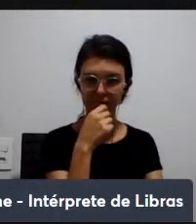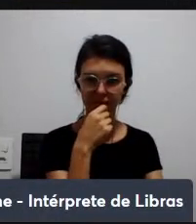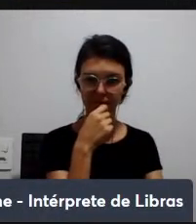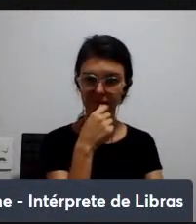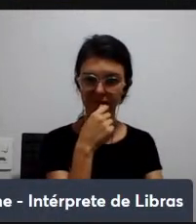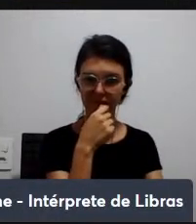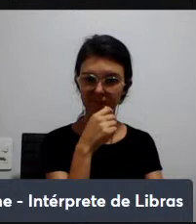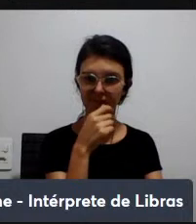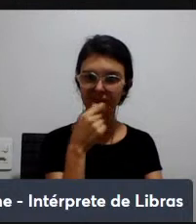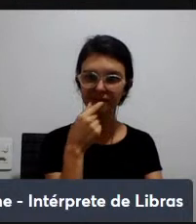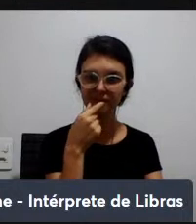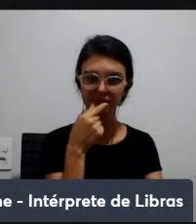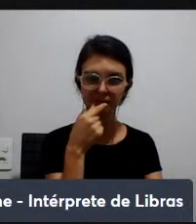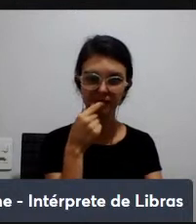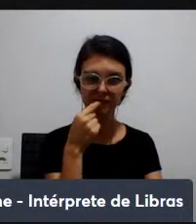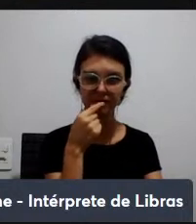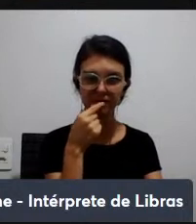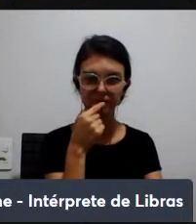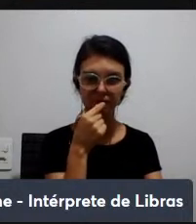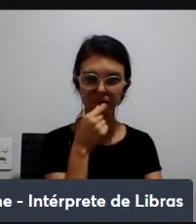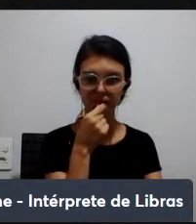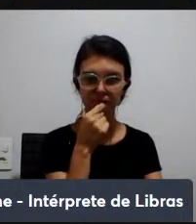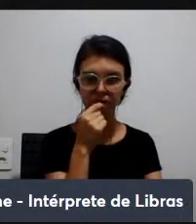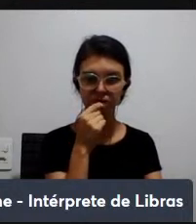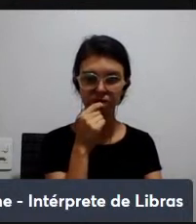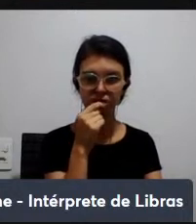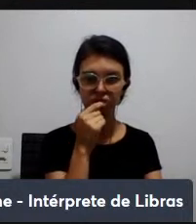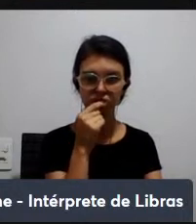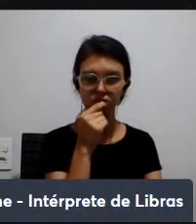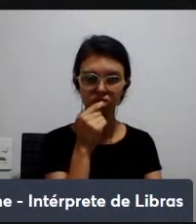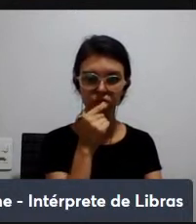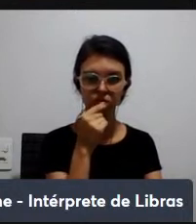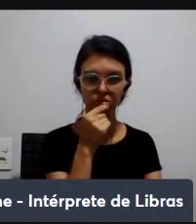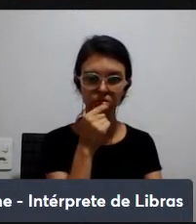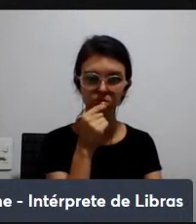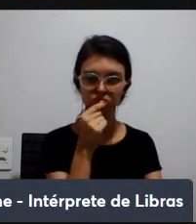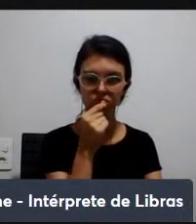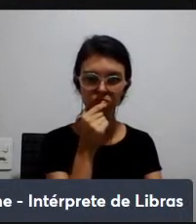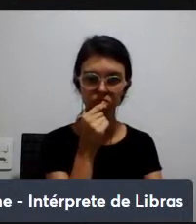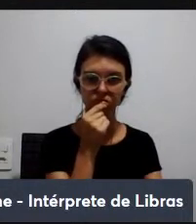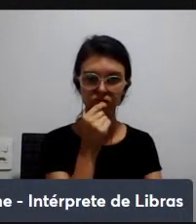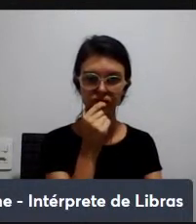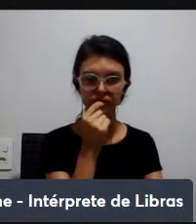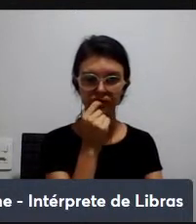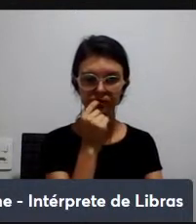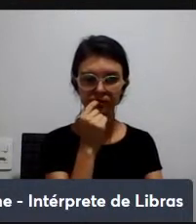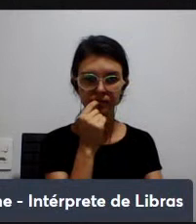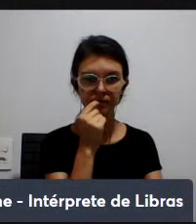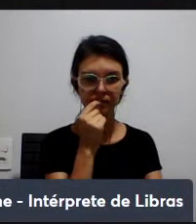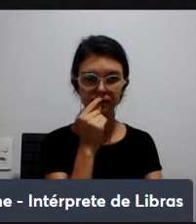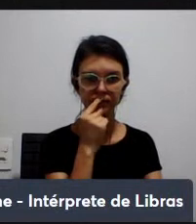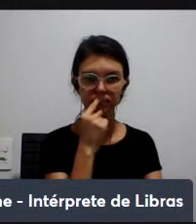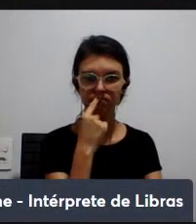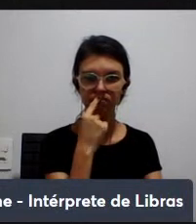was originally constructed as, you know, decontextualized